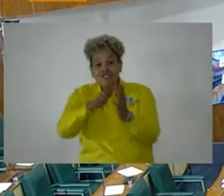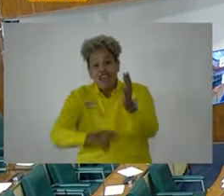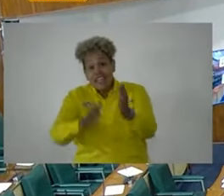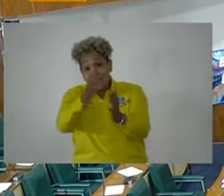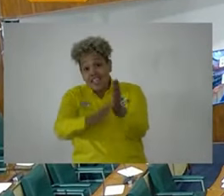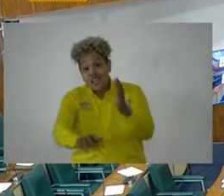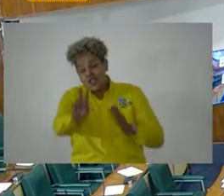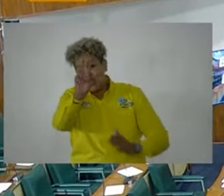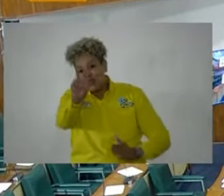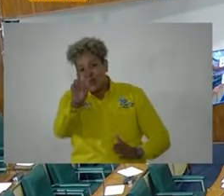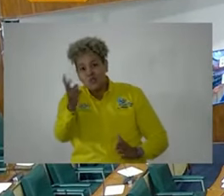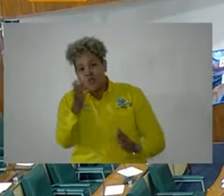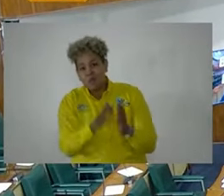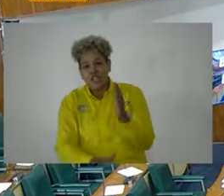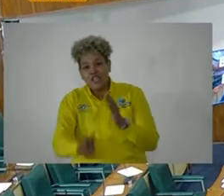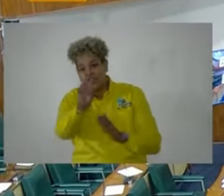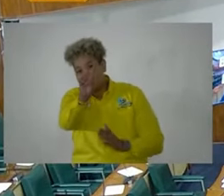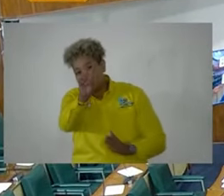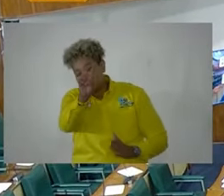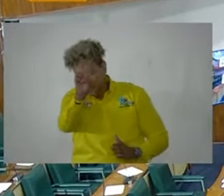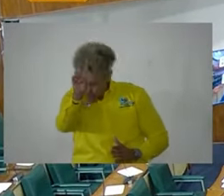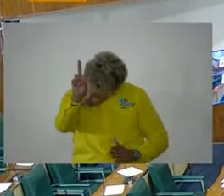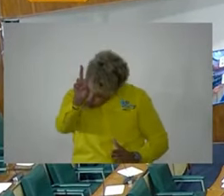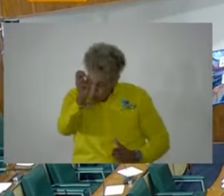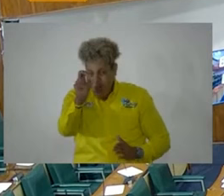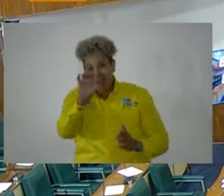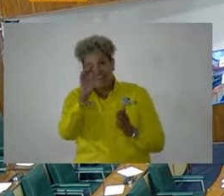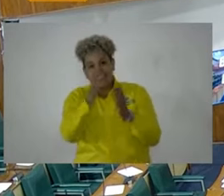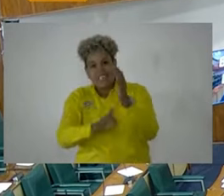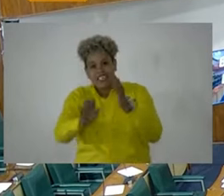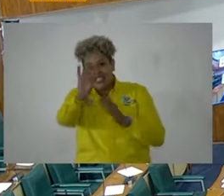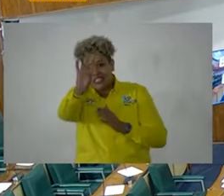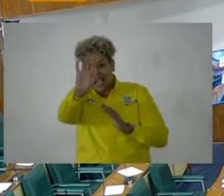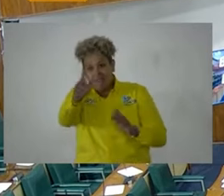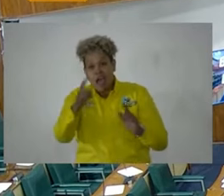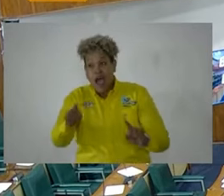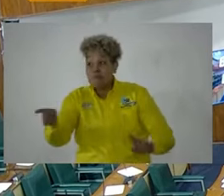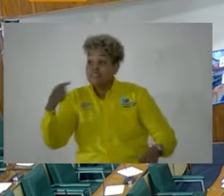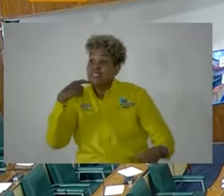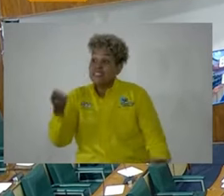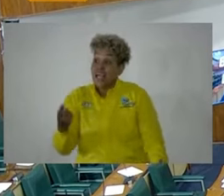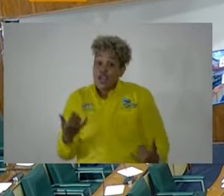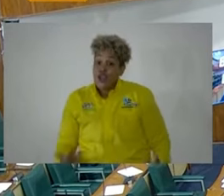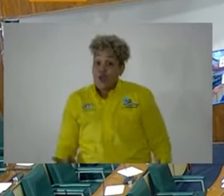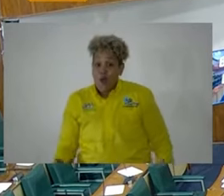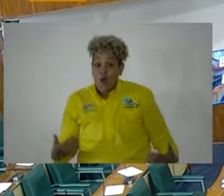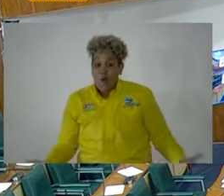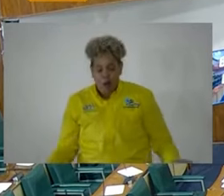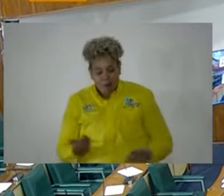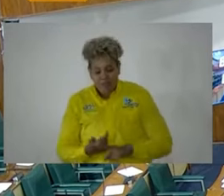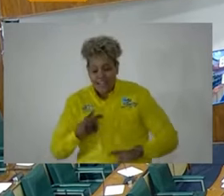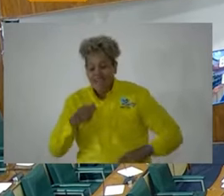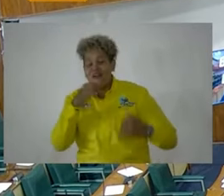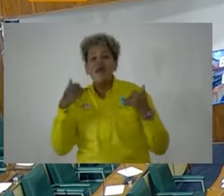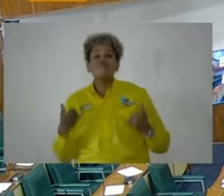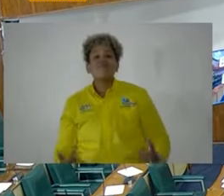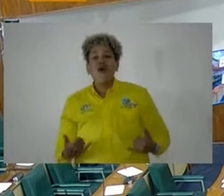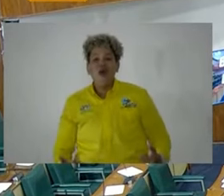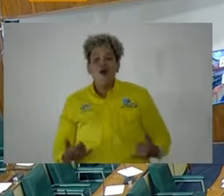2, subsection 2 of section 7, and as it stands, I am now